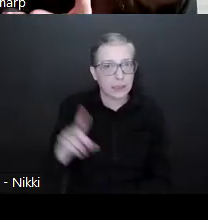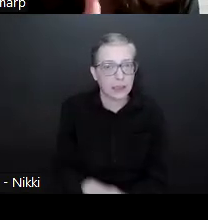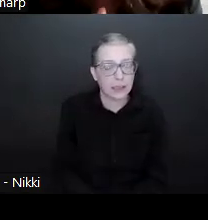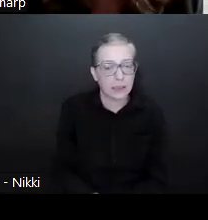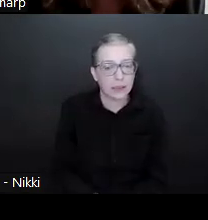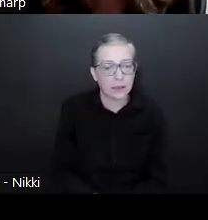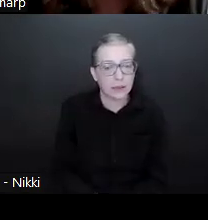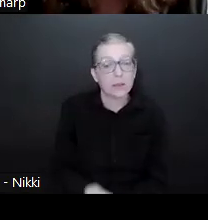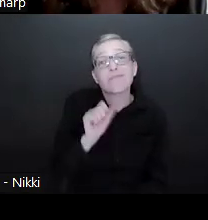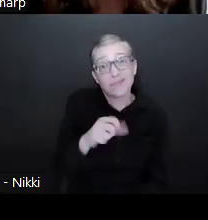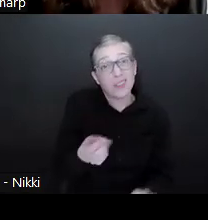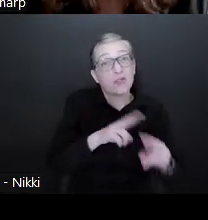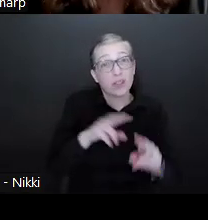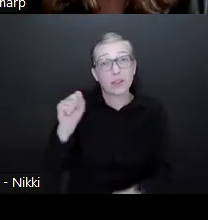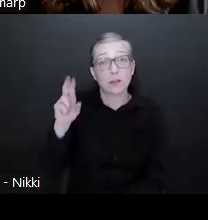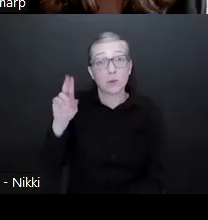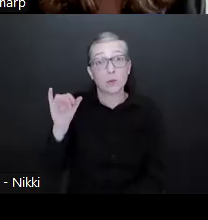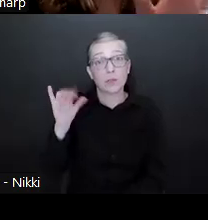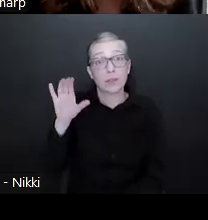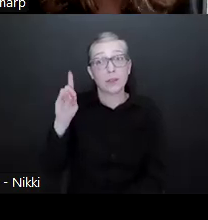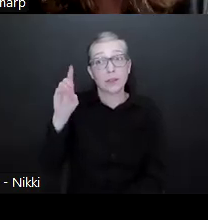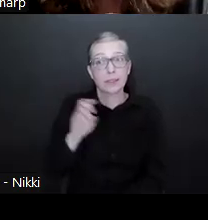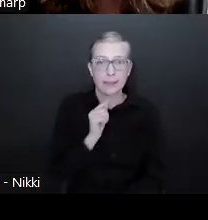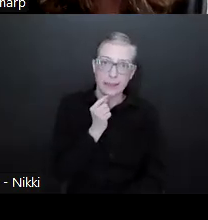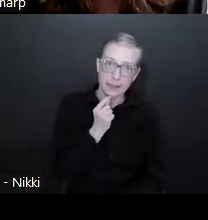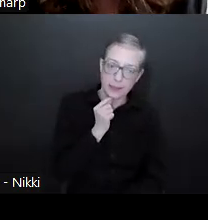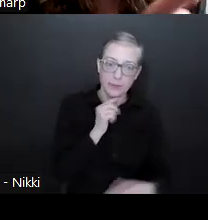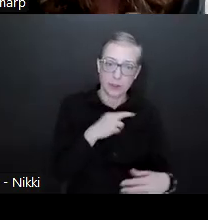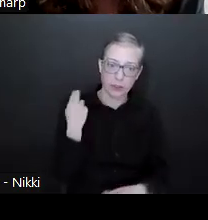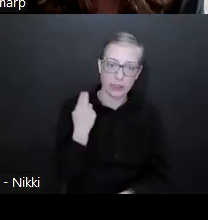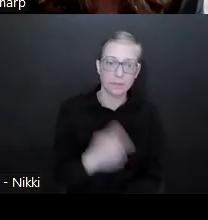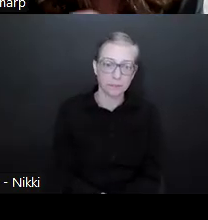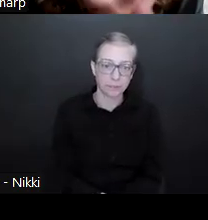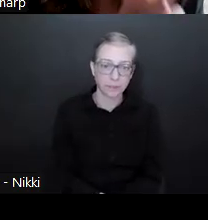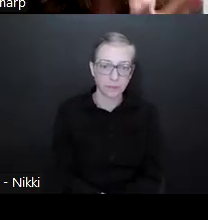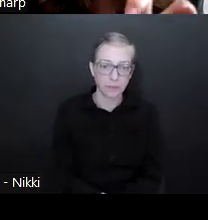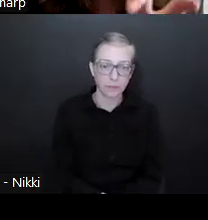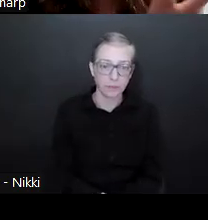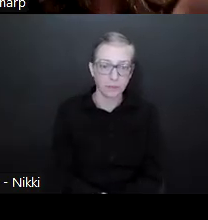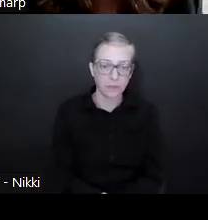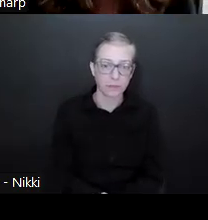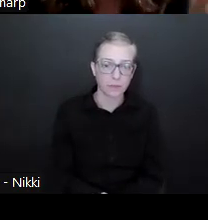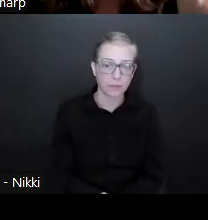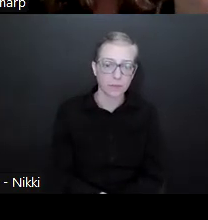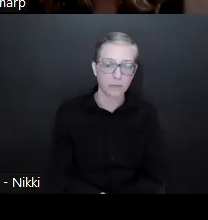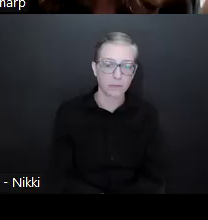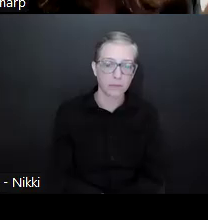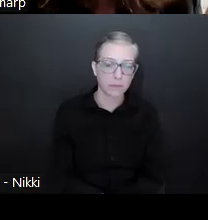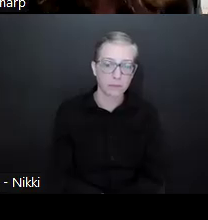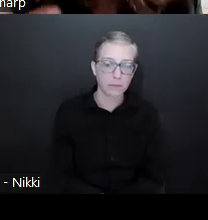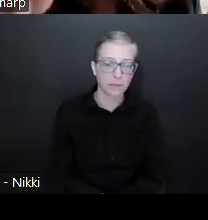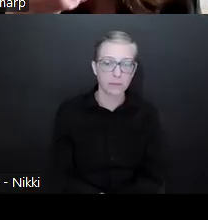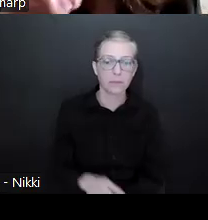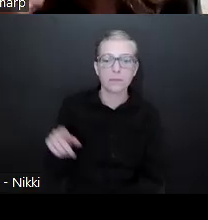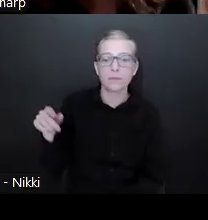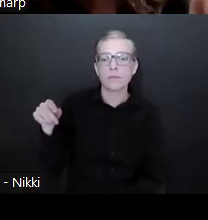increases suicide severity. And then with a nice data set that Jess Peters used, she used the CLIPS